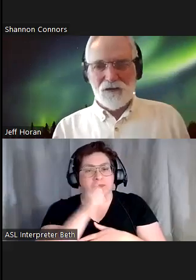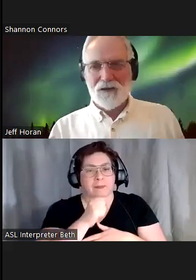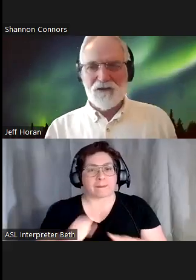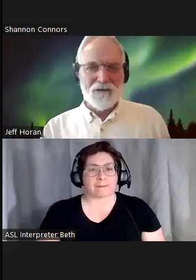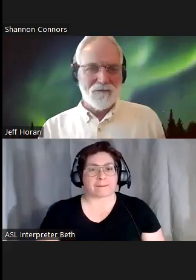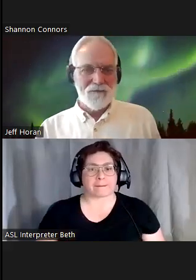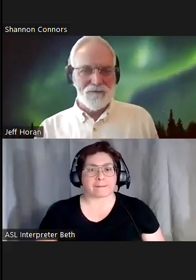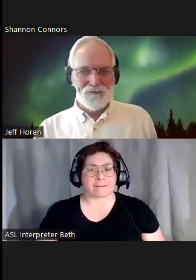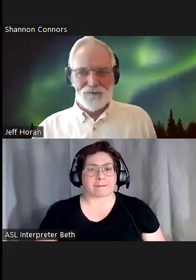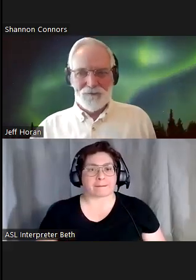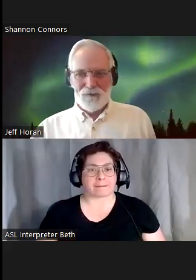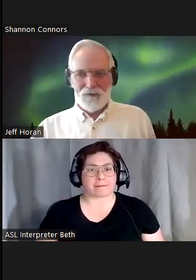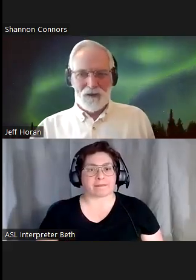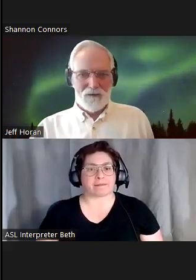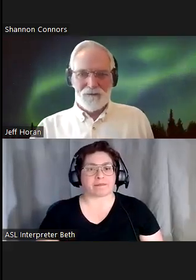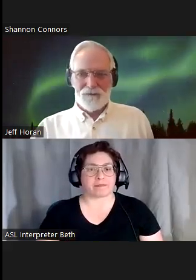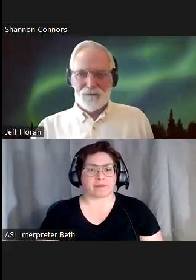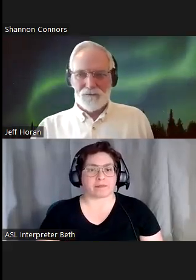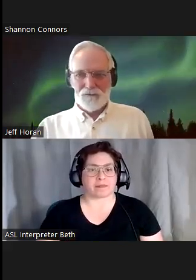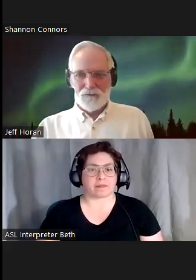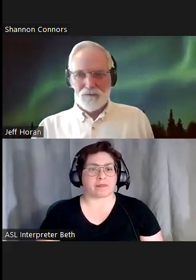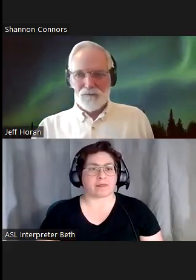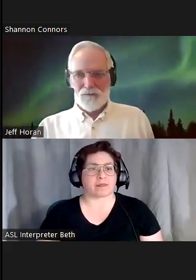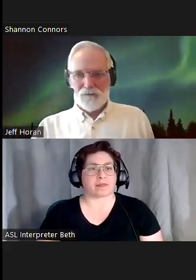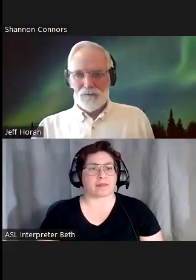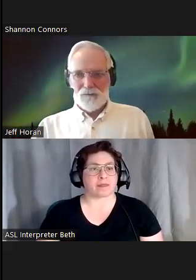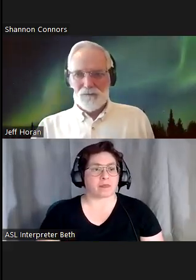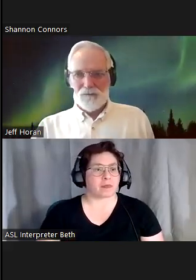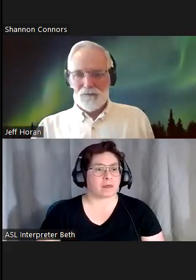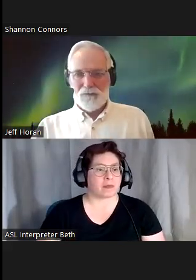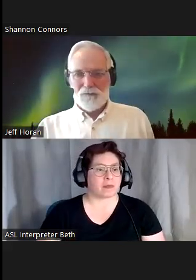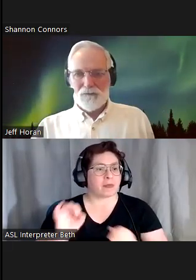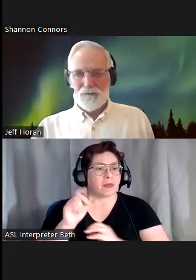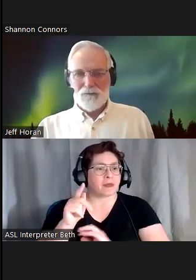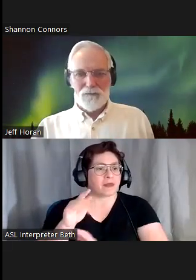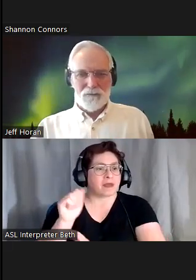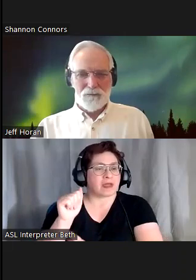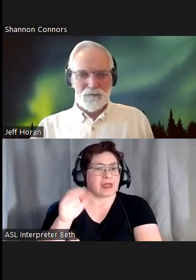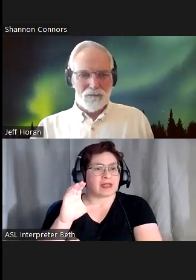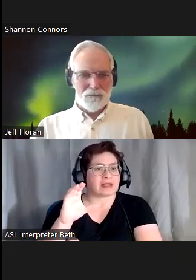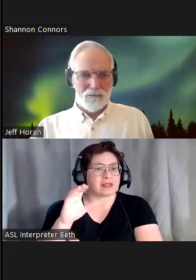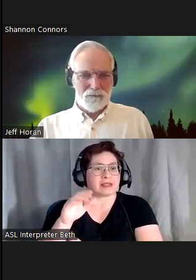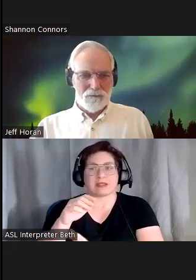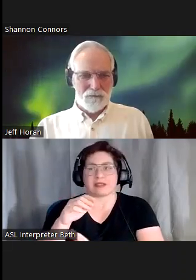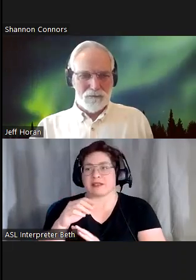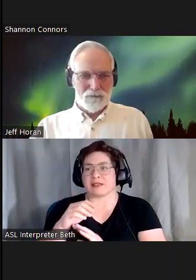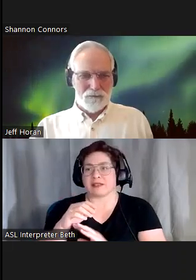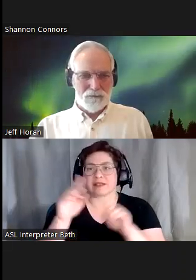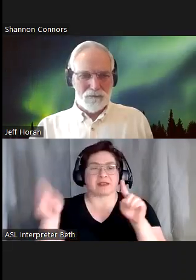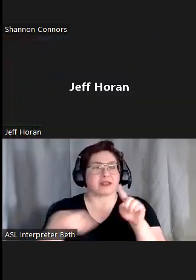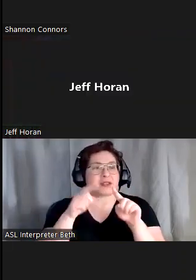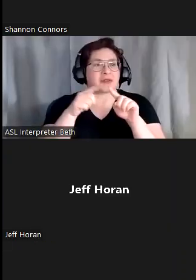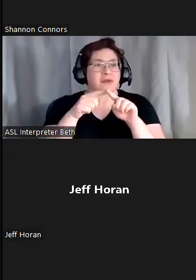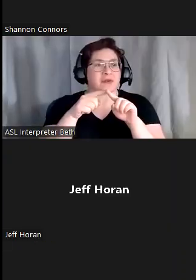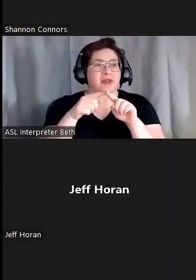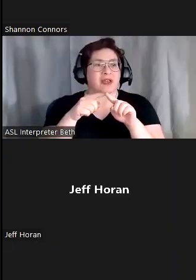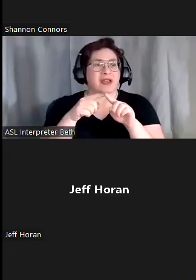Perfect. Thank you, Lindsay. Okay, without further ado, the AC wheel. Just kidding. More